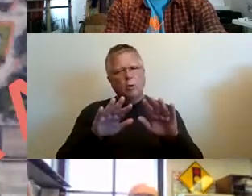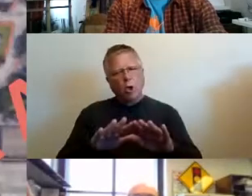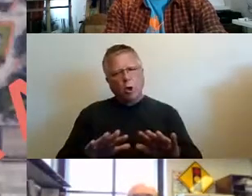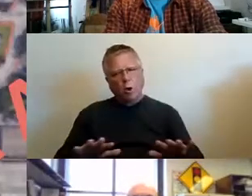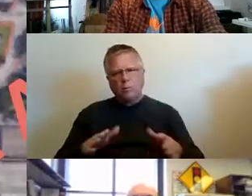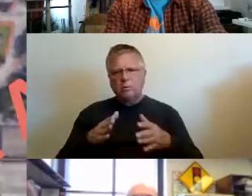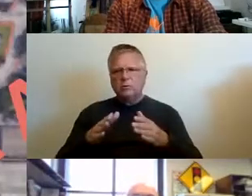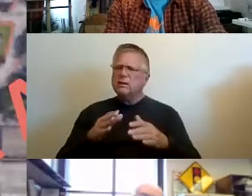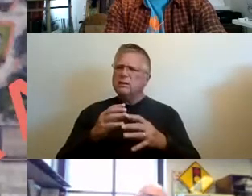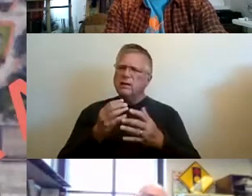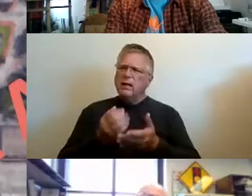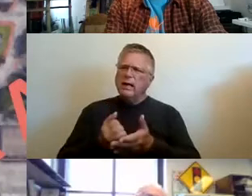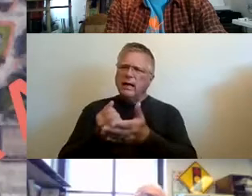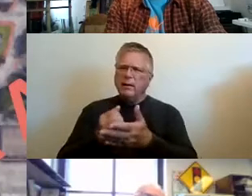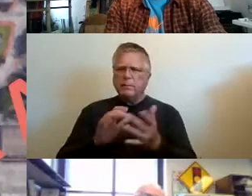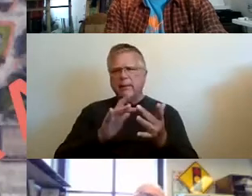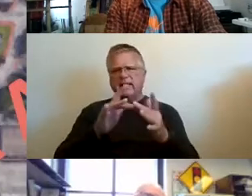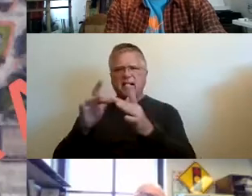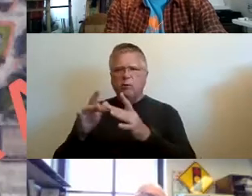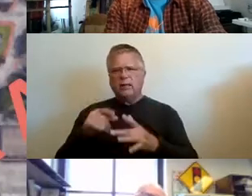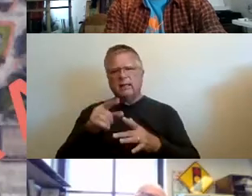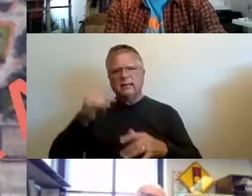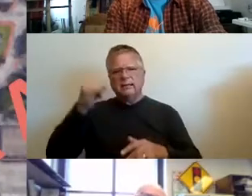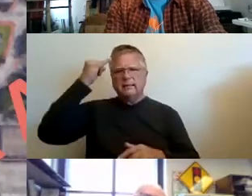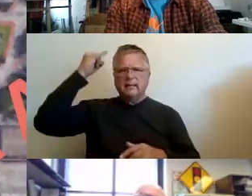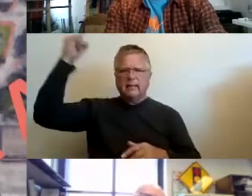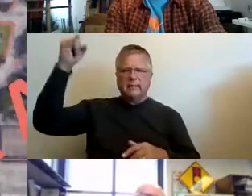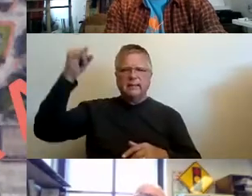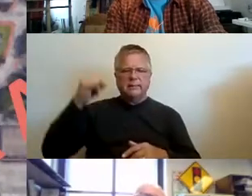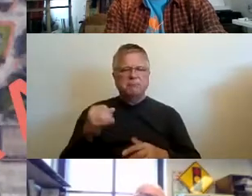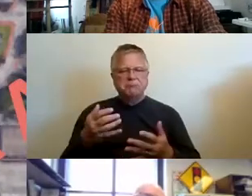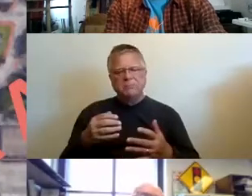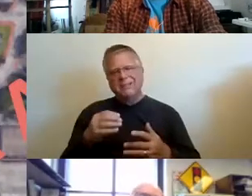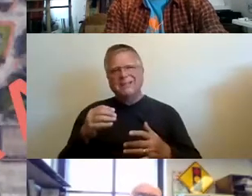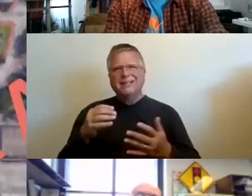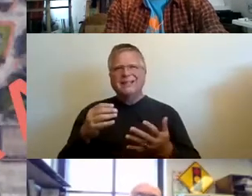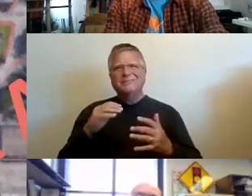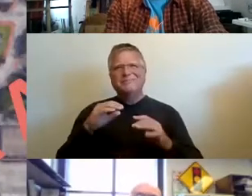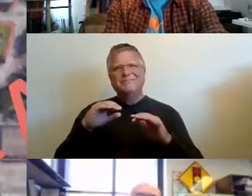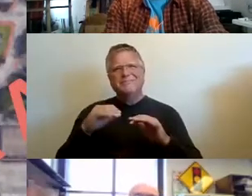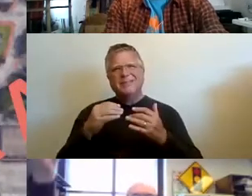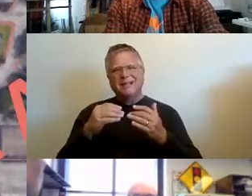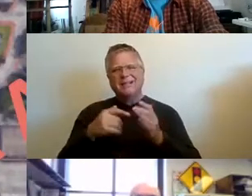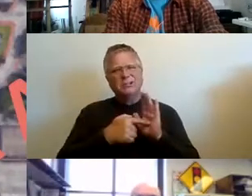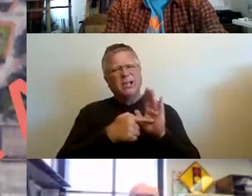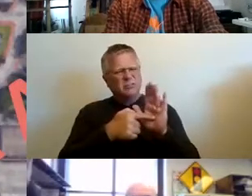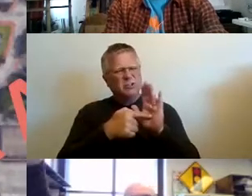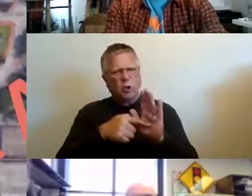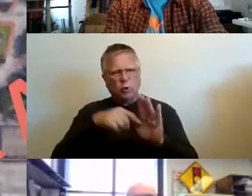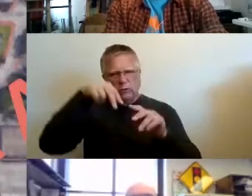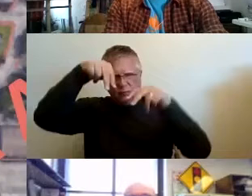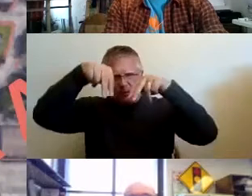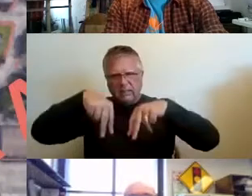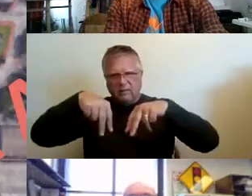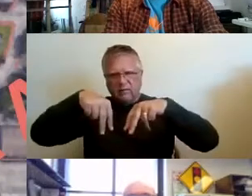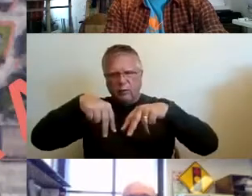way that really serves as a network. So this is kind of an idea or kind of a view that really shows how east, west,